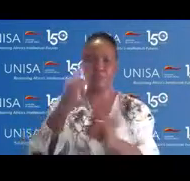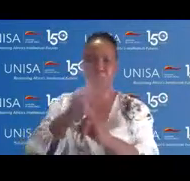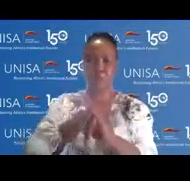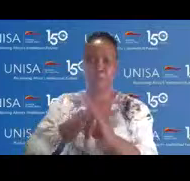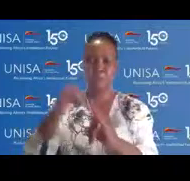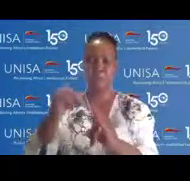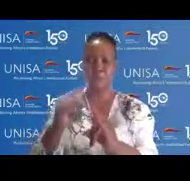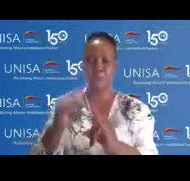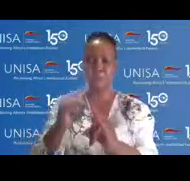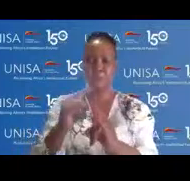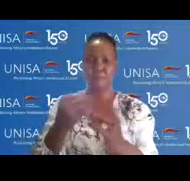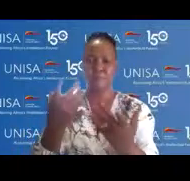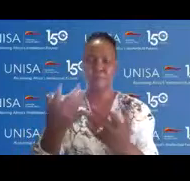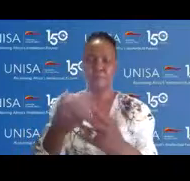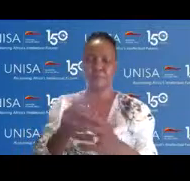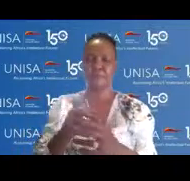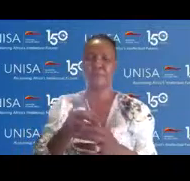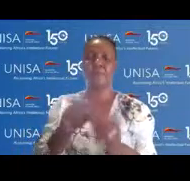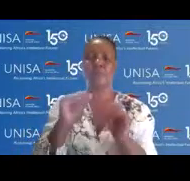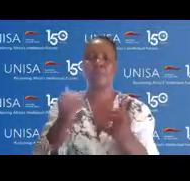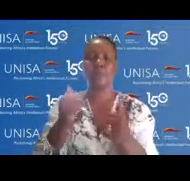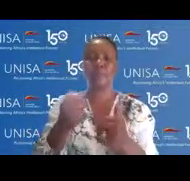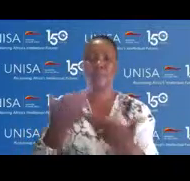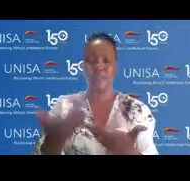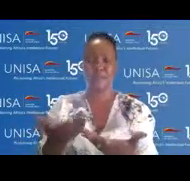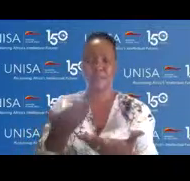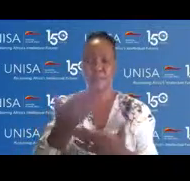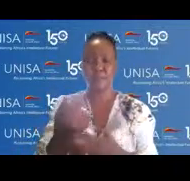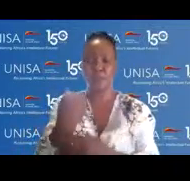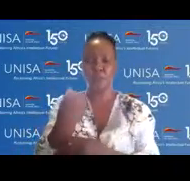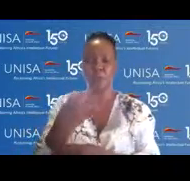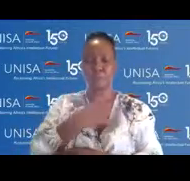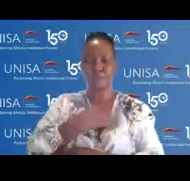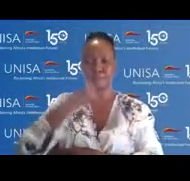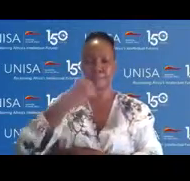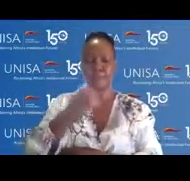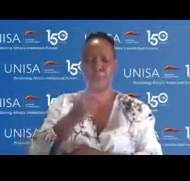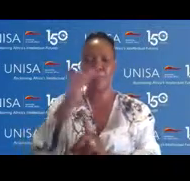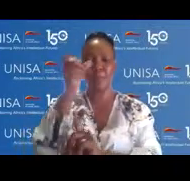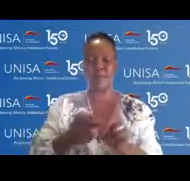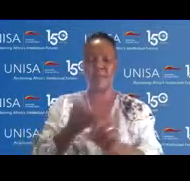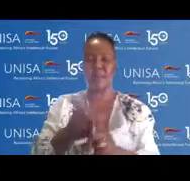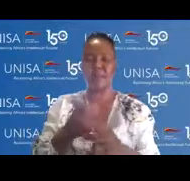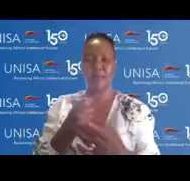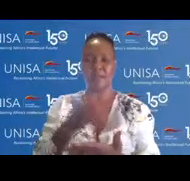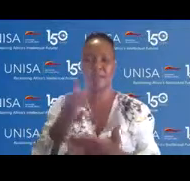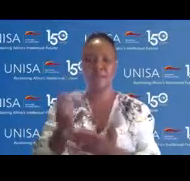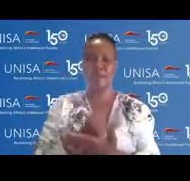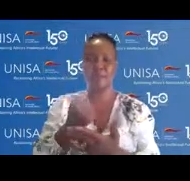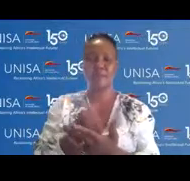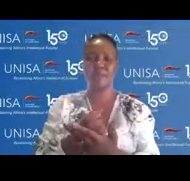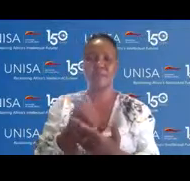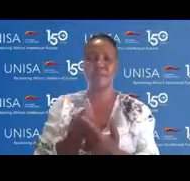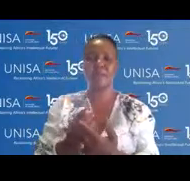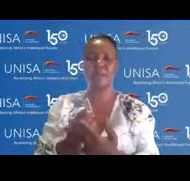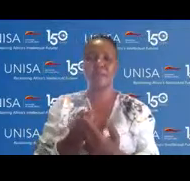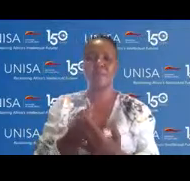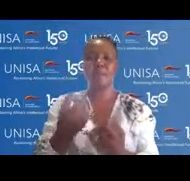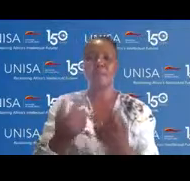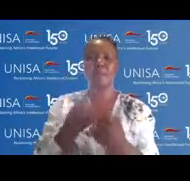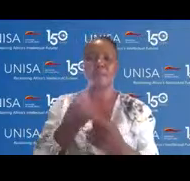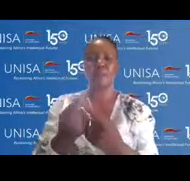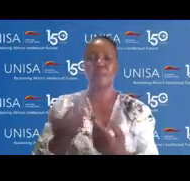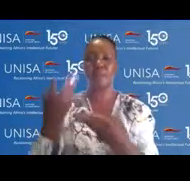Aha, there we go. At least we've got one brave person so far. Text from a browser you visited. On